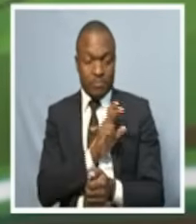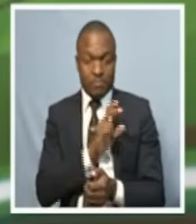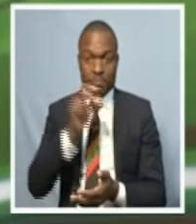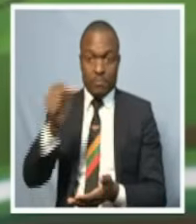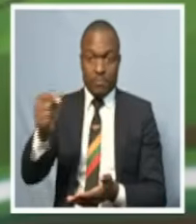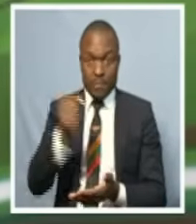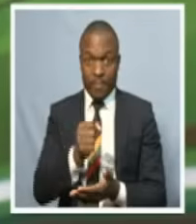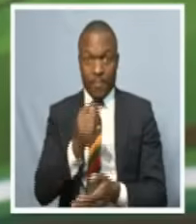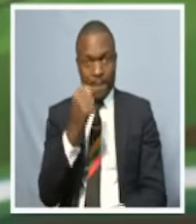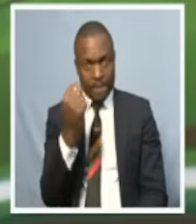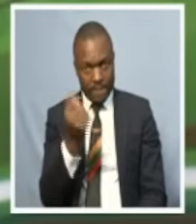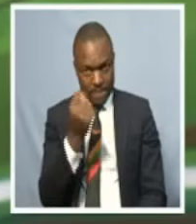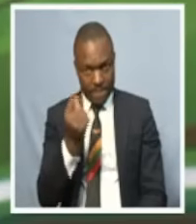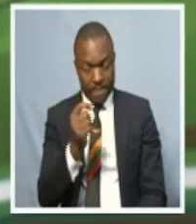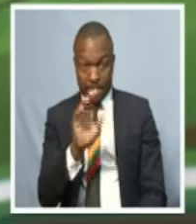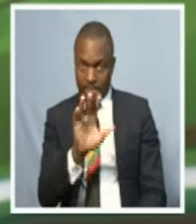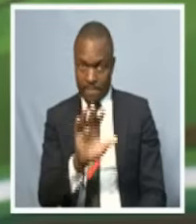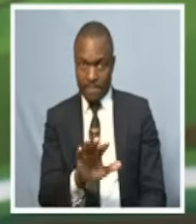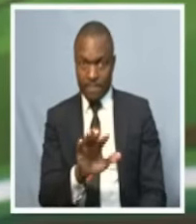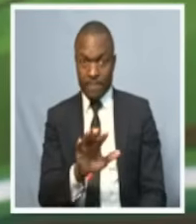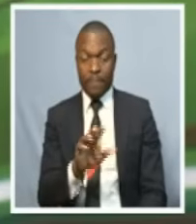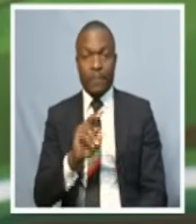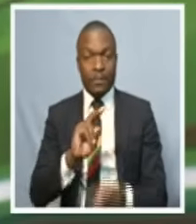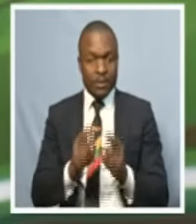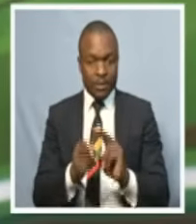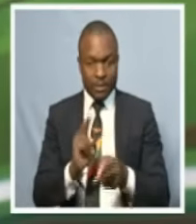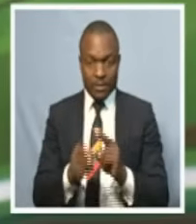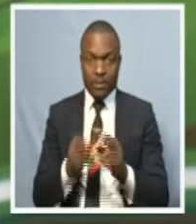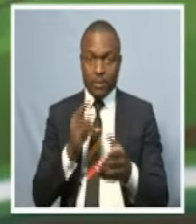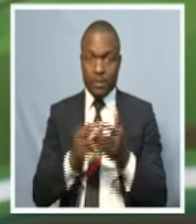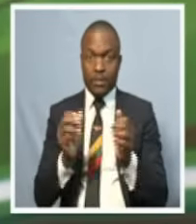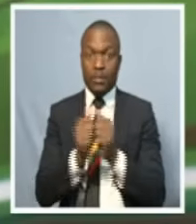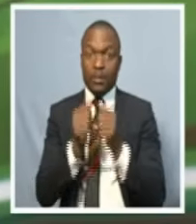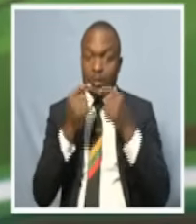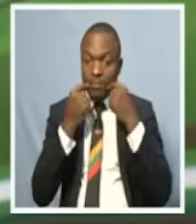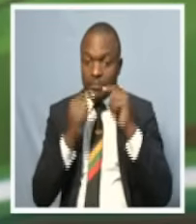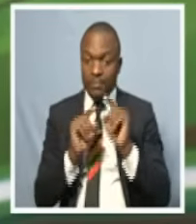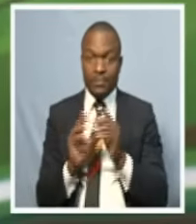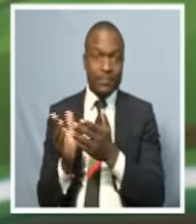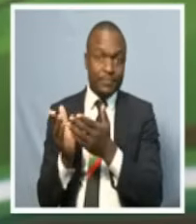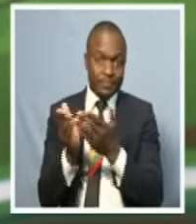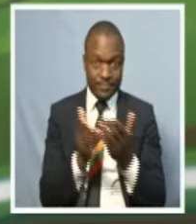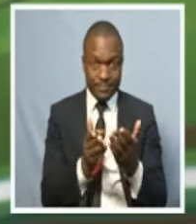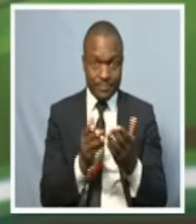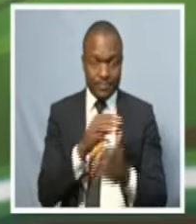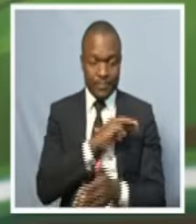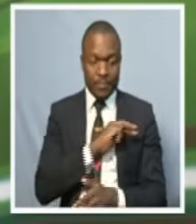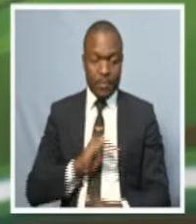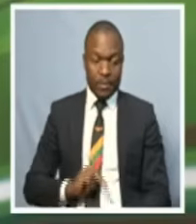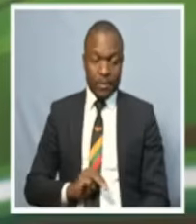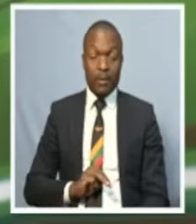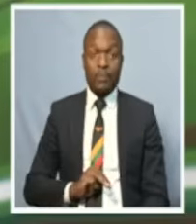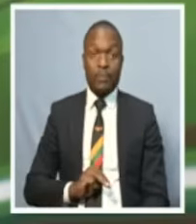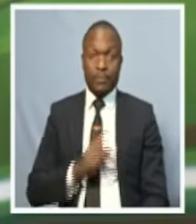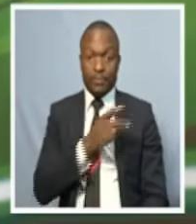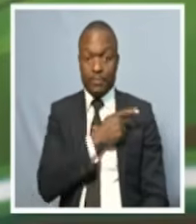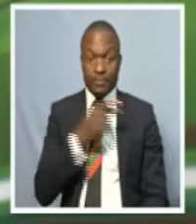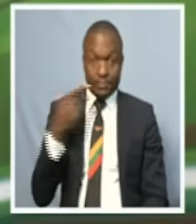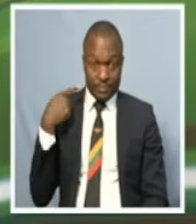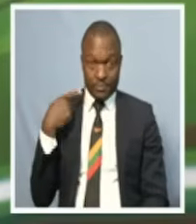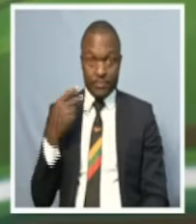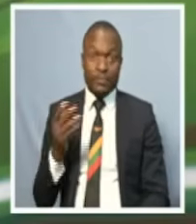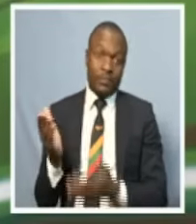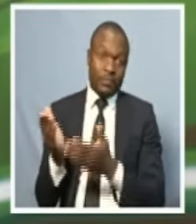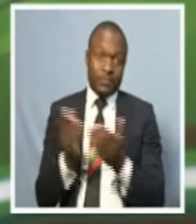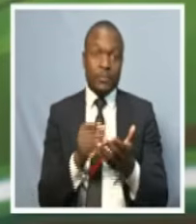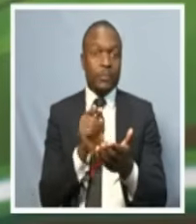on Tuesday, there was actually an urgent matter without notice that was raised, in which the Member of Parliament who raised it, that is Chawama Member